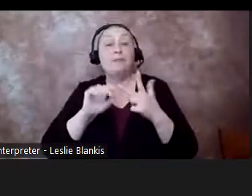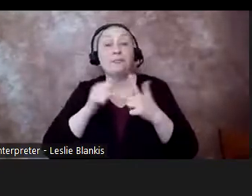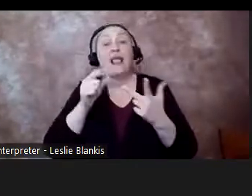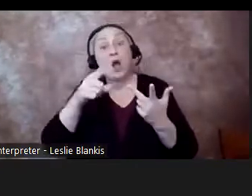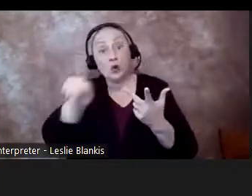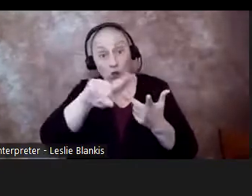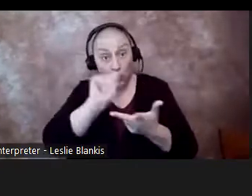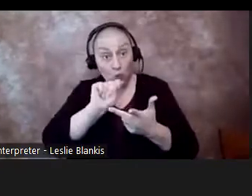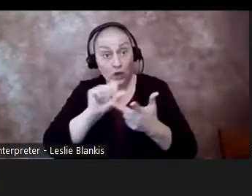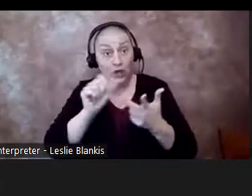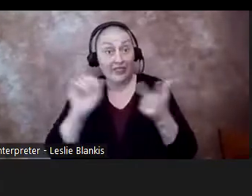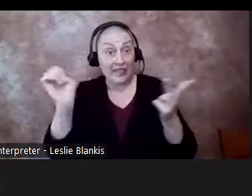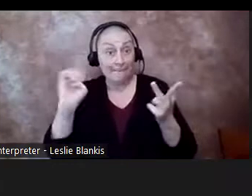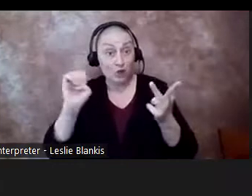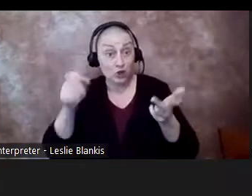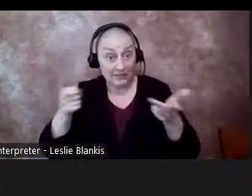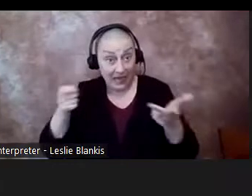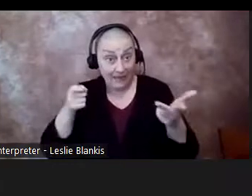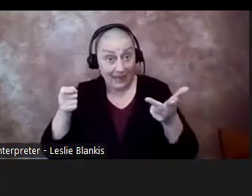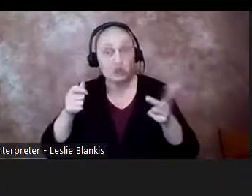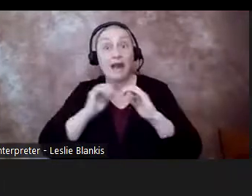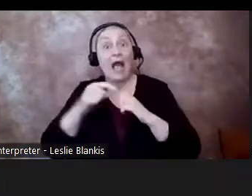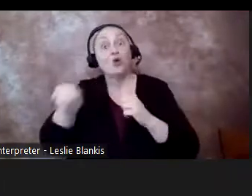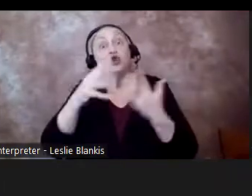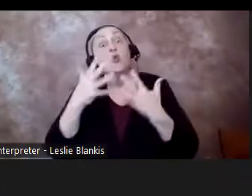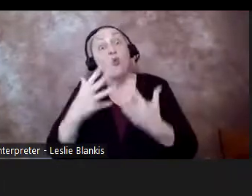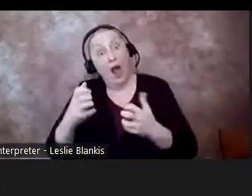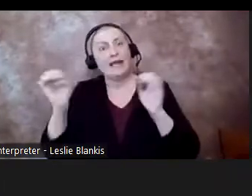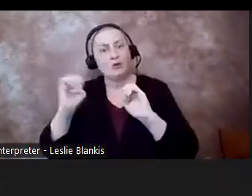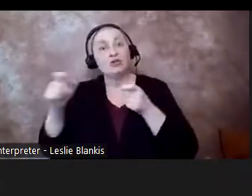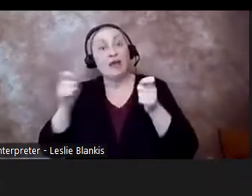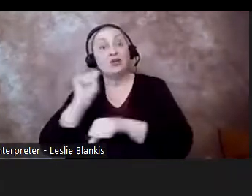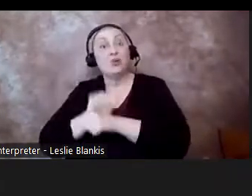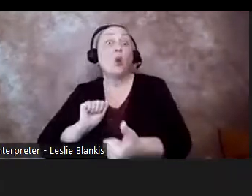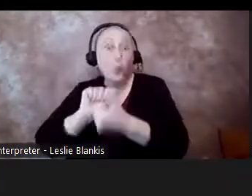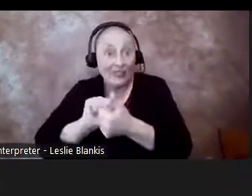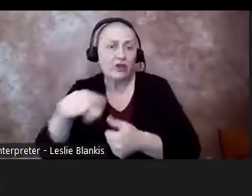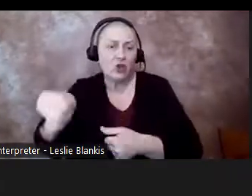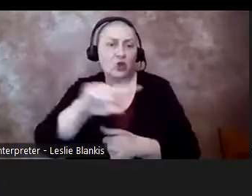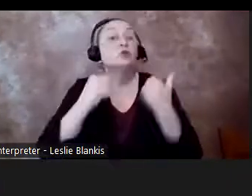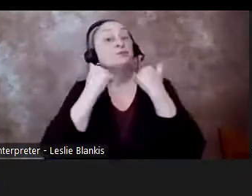how you would like to how emergency management to work with you. So with that, we're over to Billy.